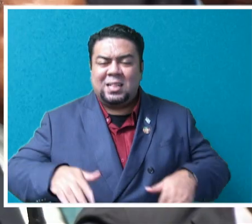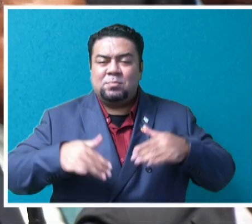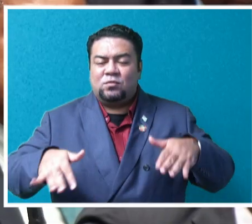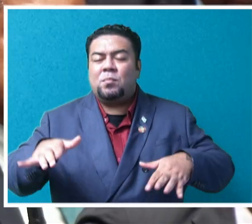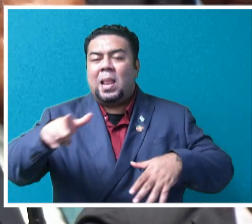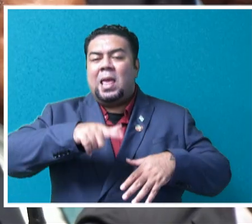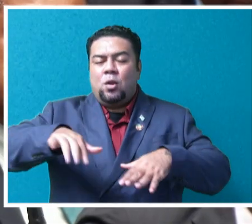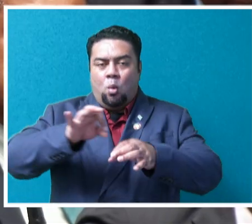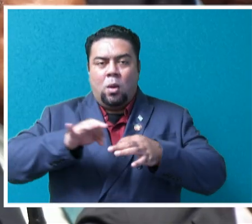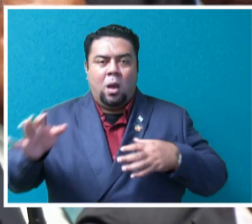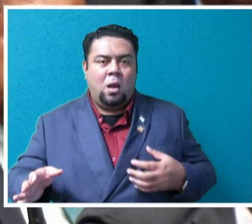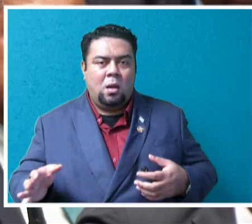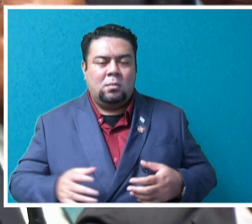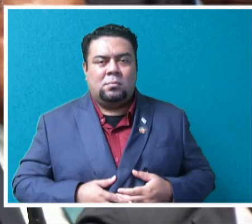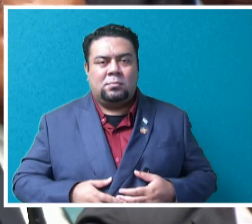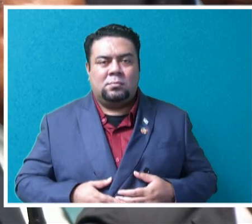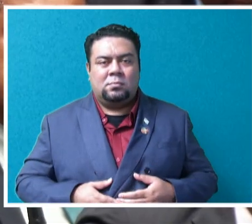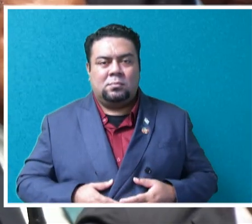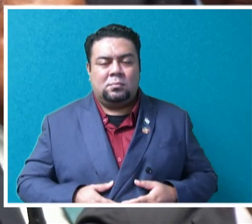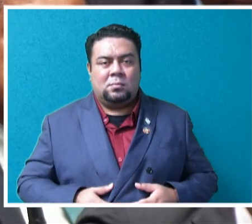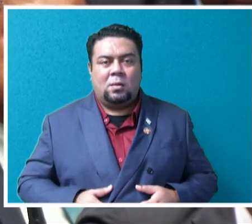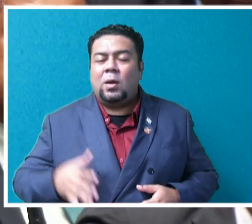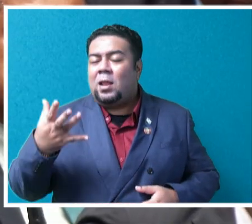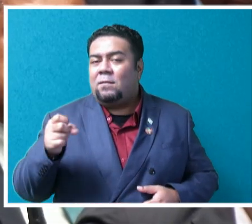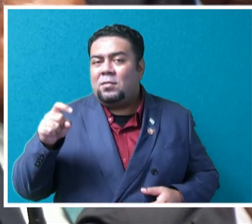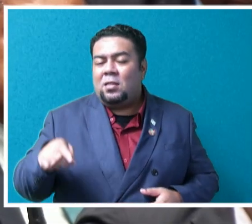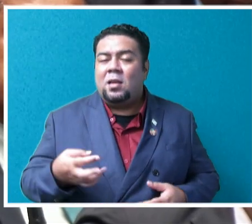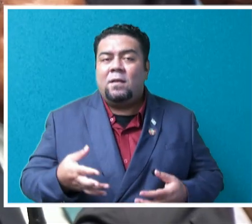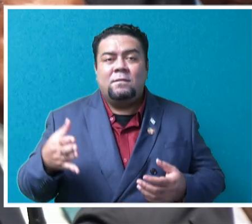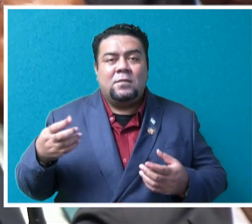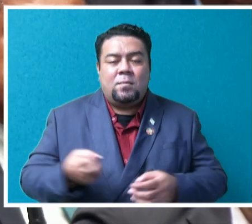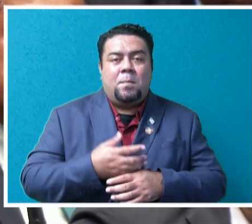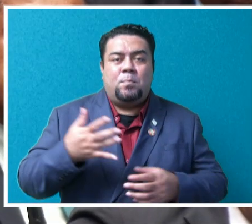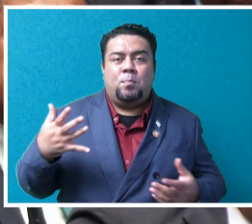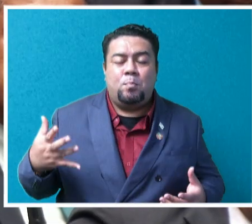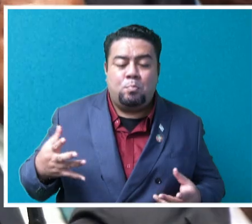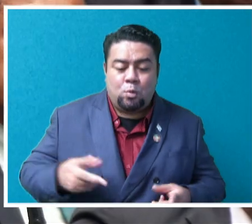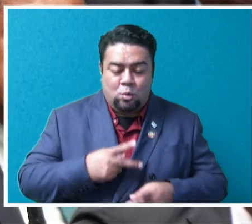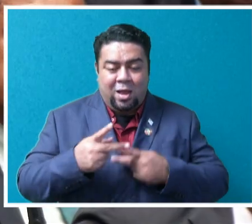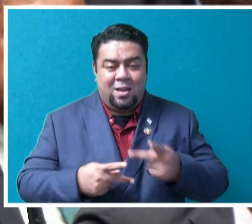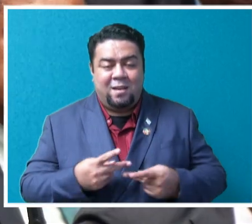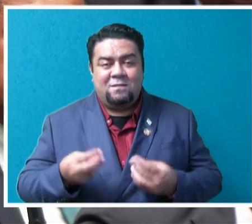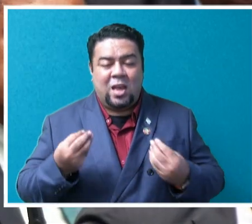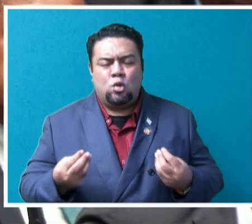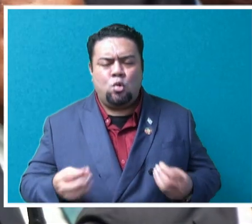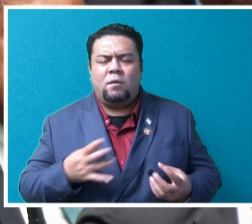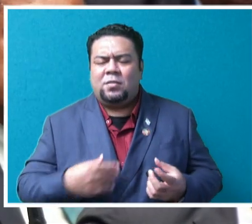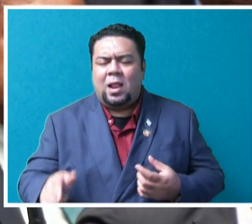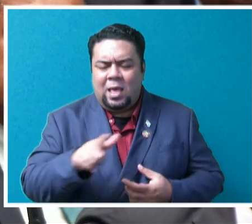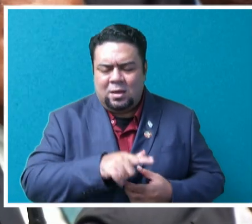economy while unlocking the productive value of the land for sustainable and inclusive